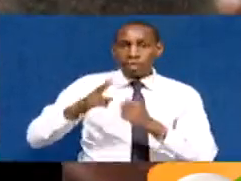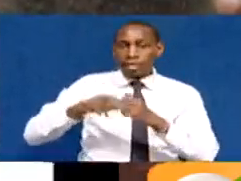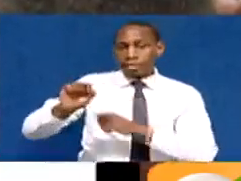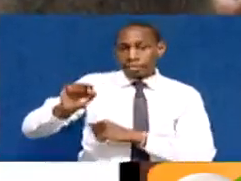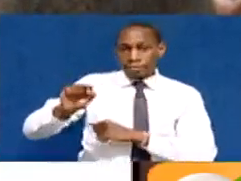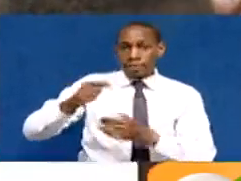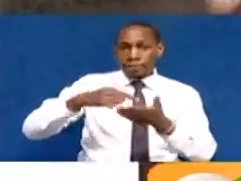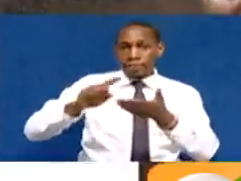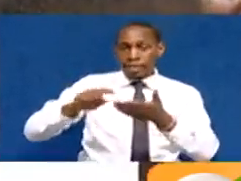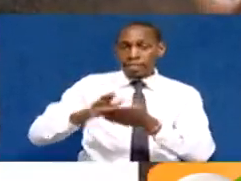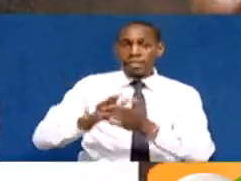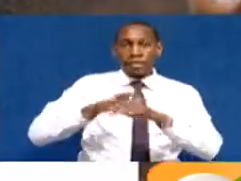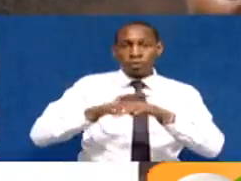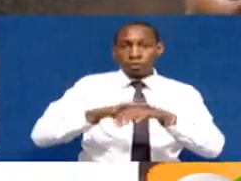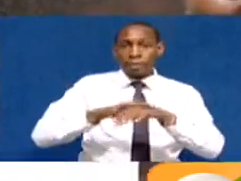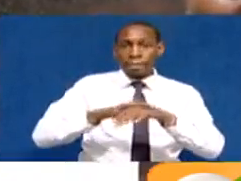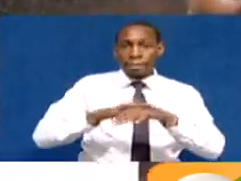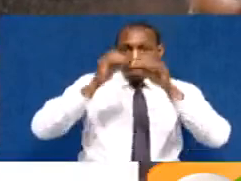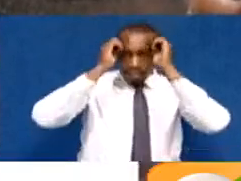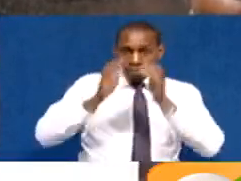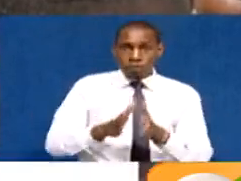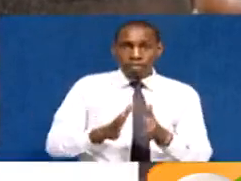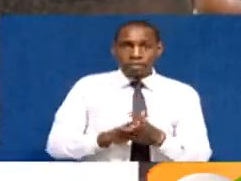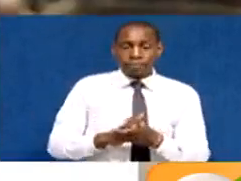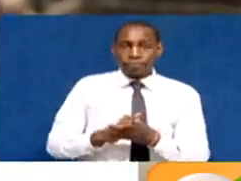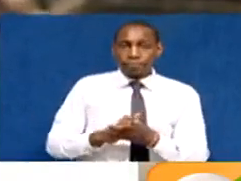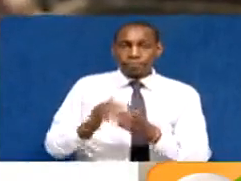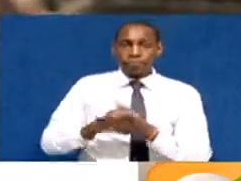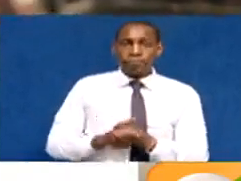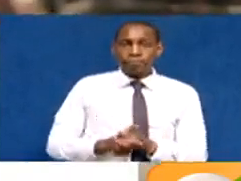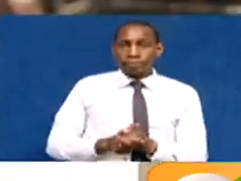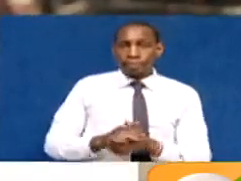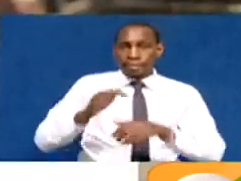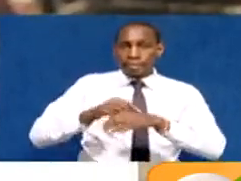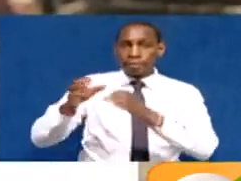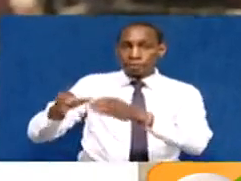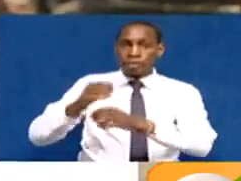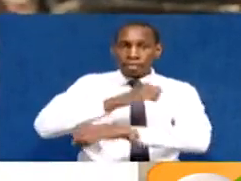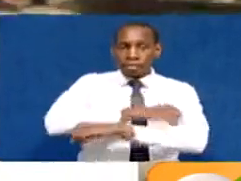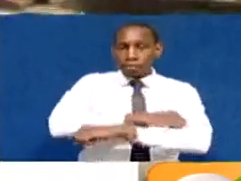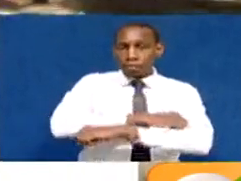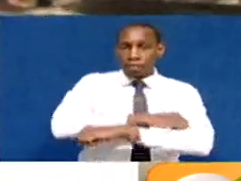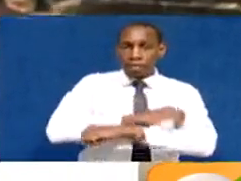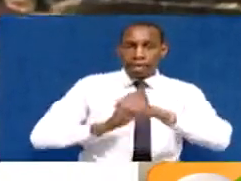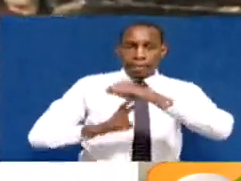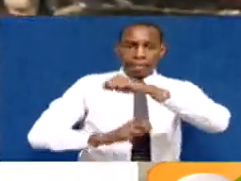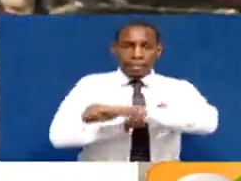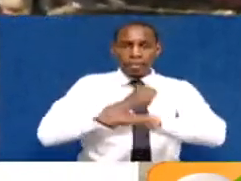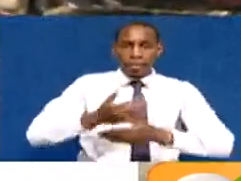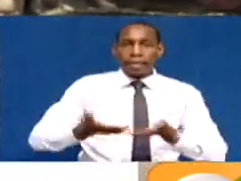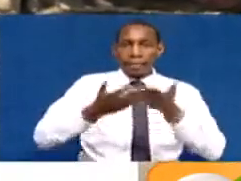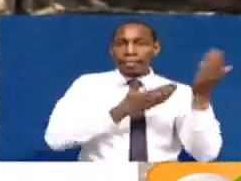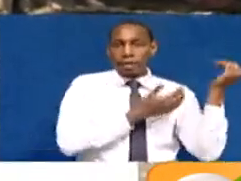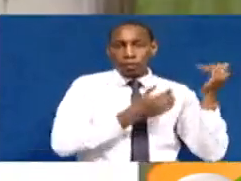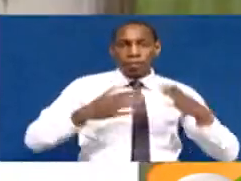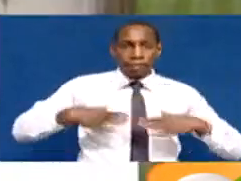good marks for the pupils, regardless of the challenges. Whereas a community school like Bridge Academy has offered a ray of